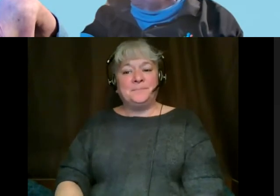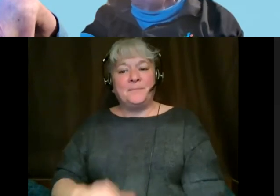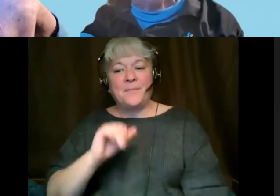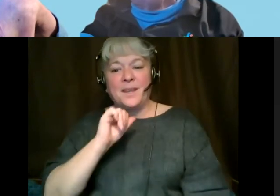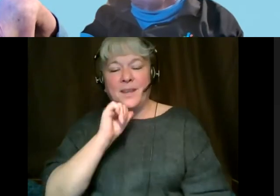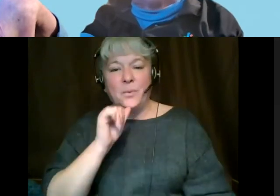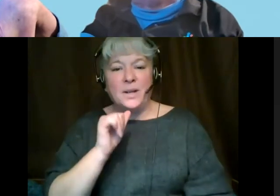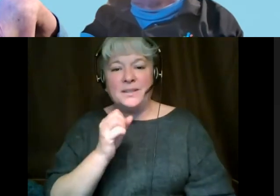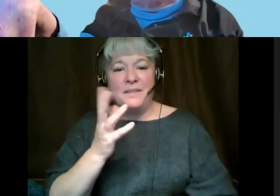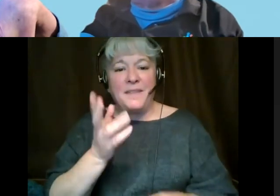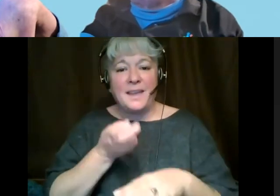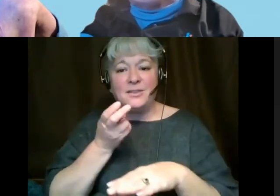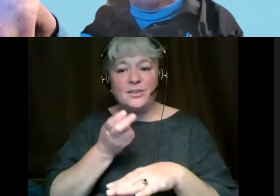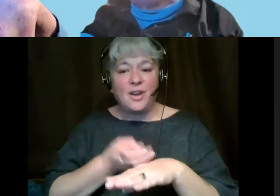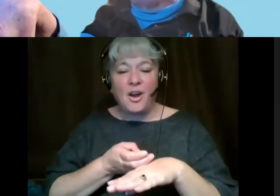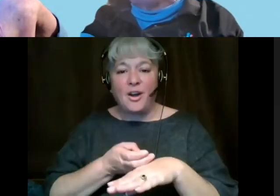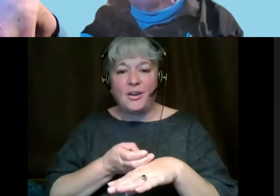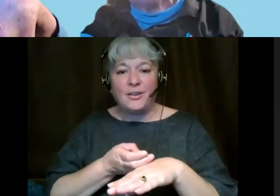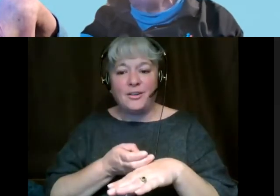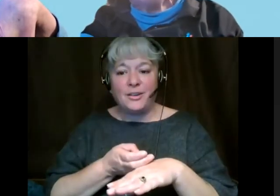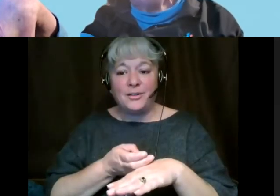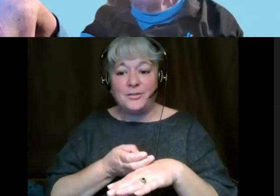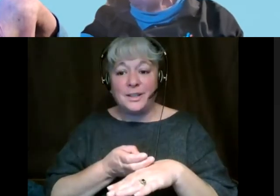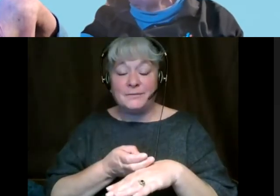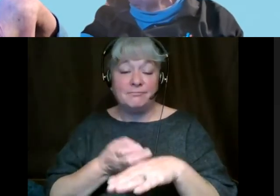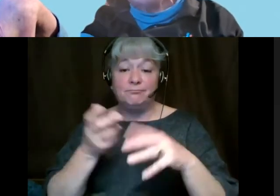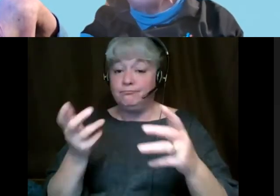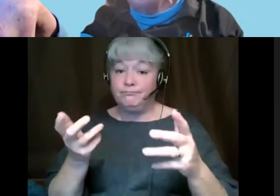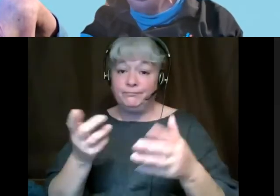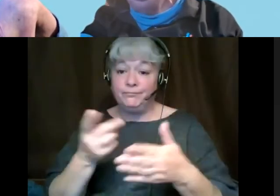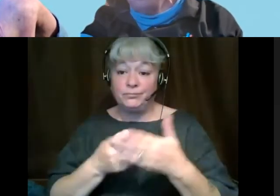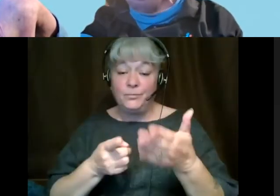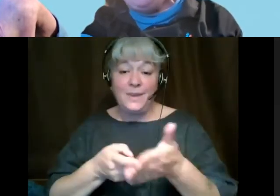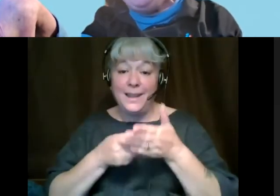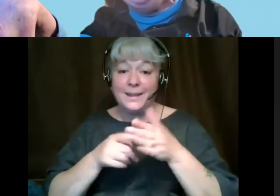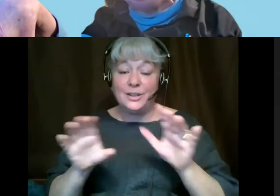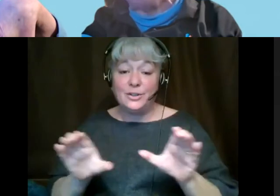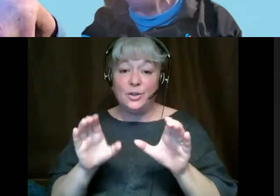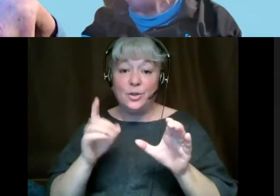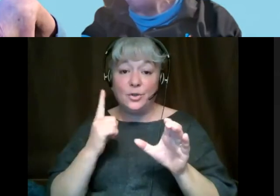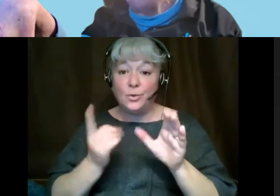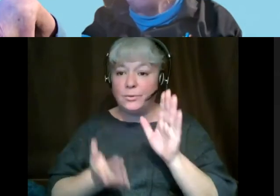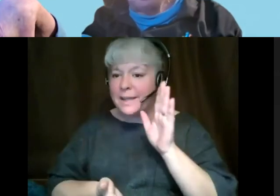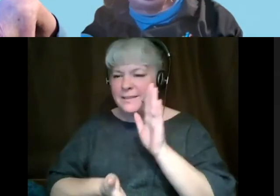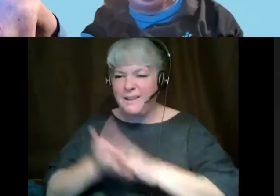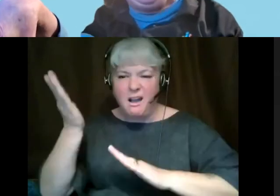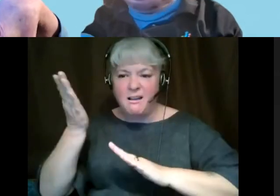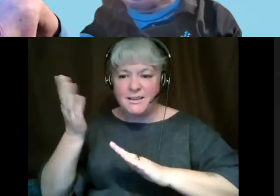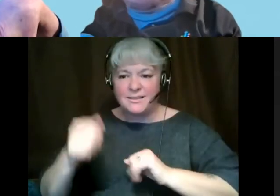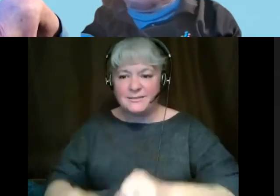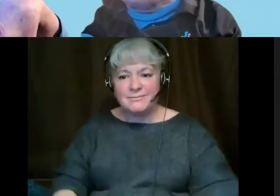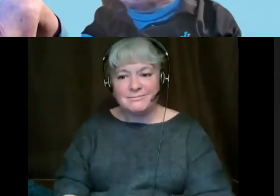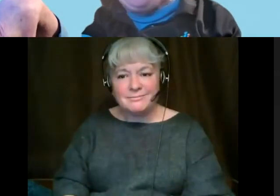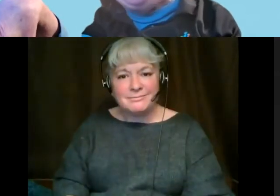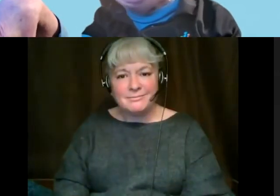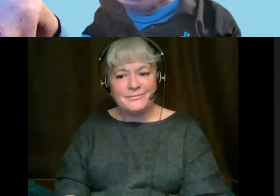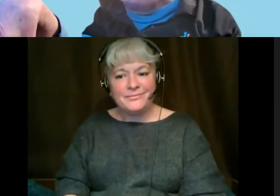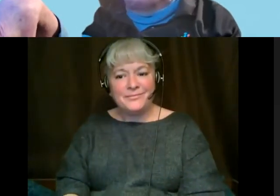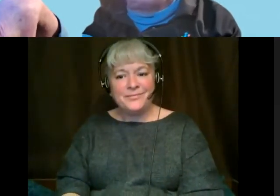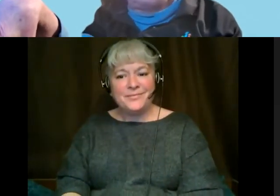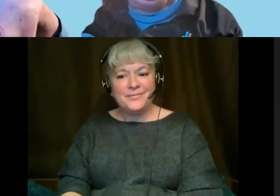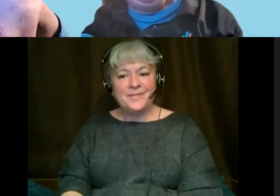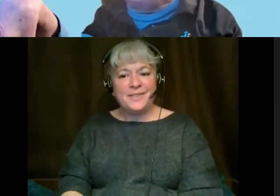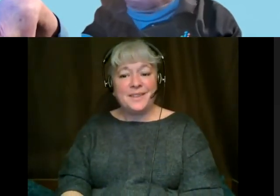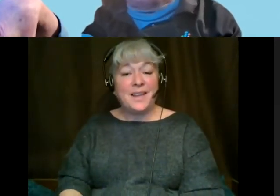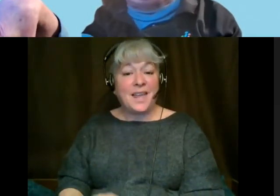just did what you had to do to get by. And I went to